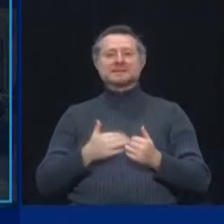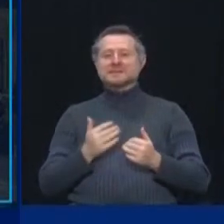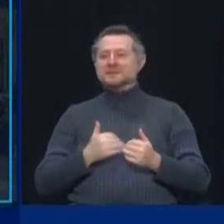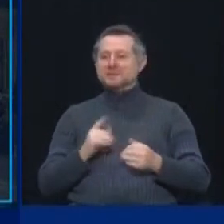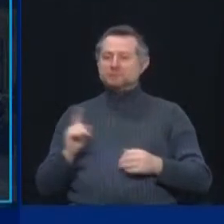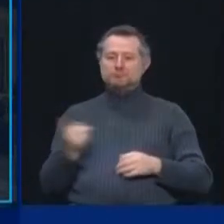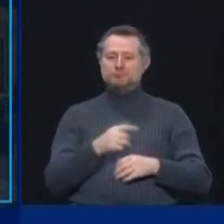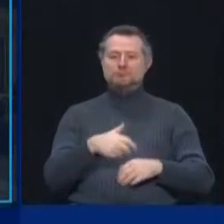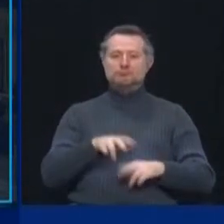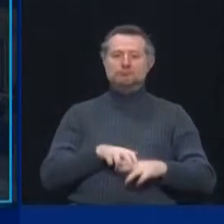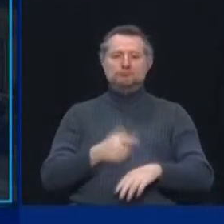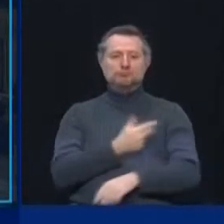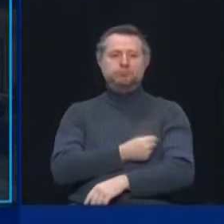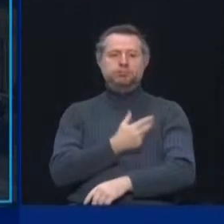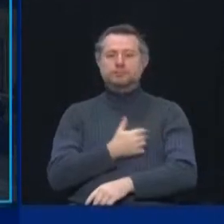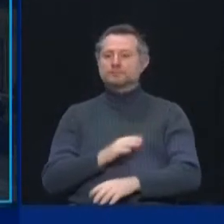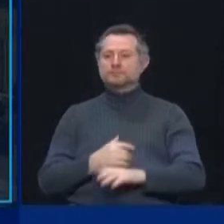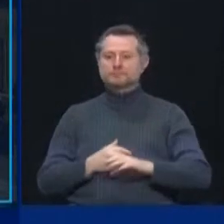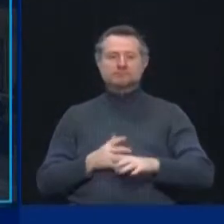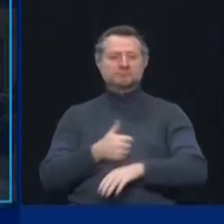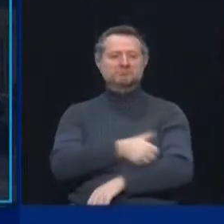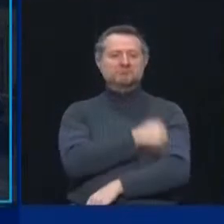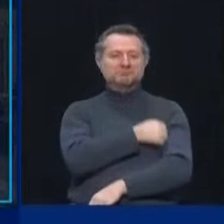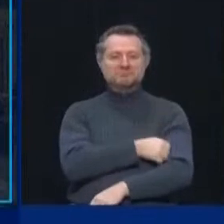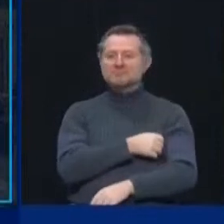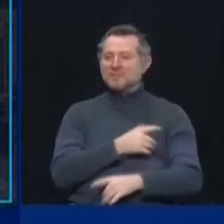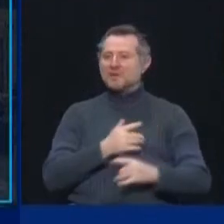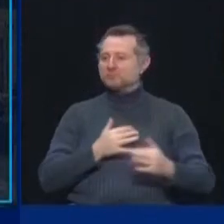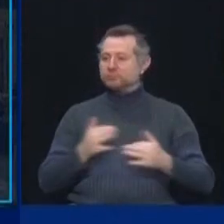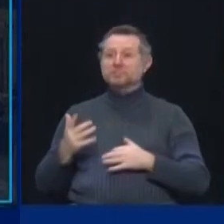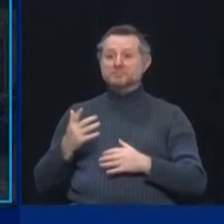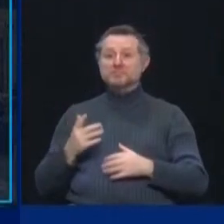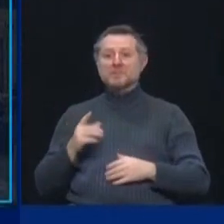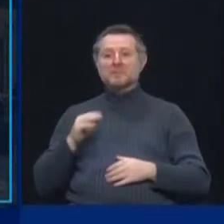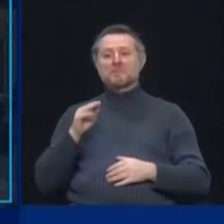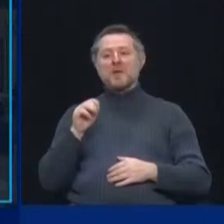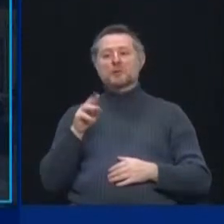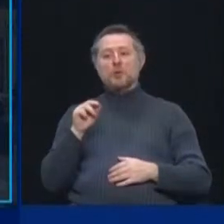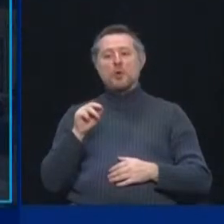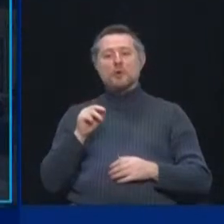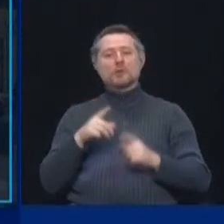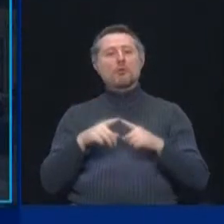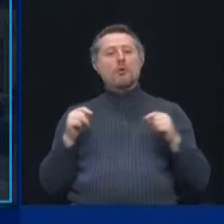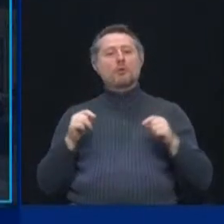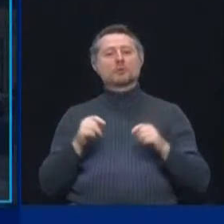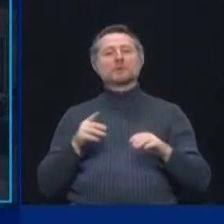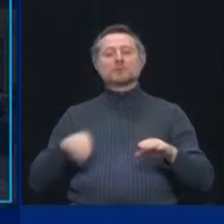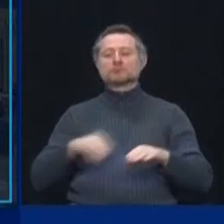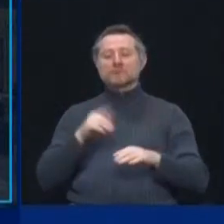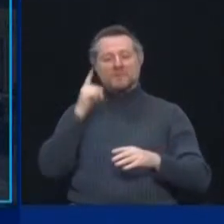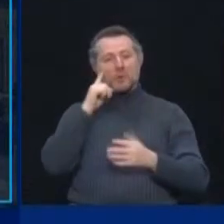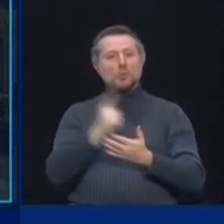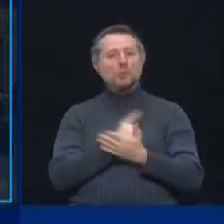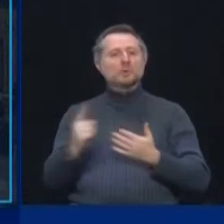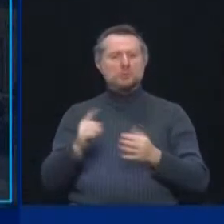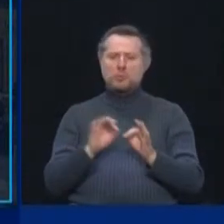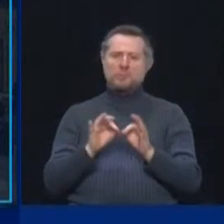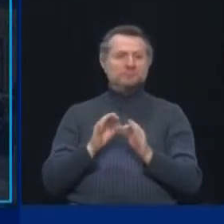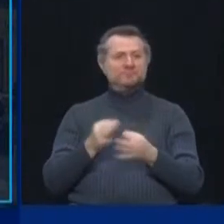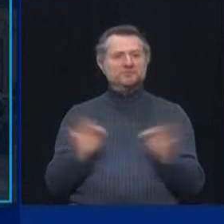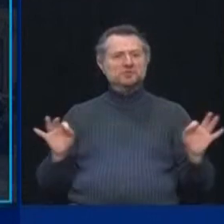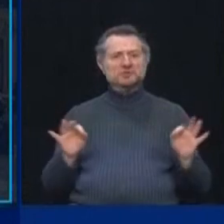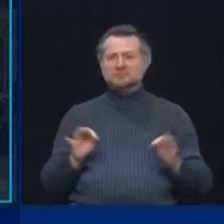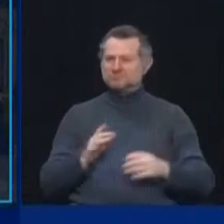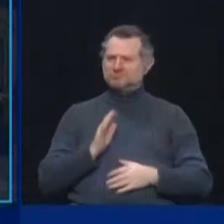site, get a vaccine, and you get a Metro card for a week if you get a vaccine. So that's working very well.